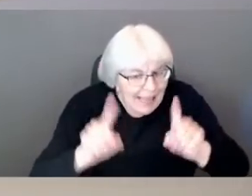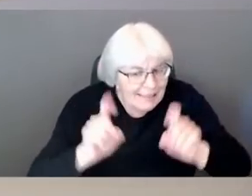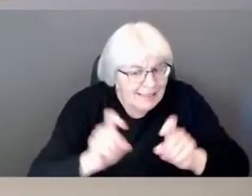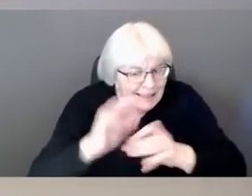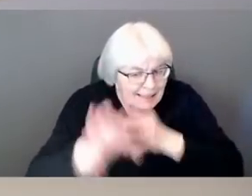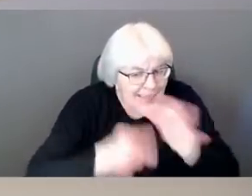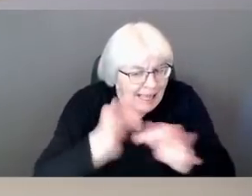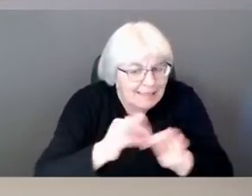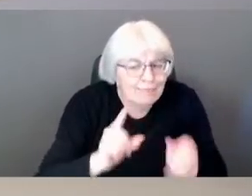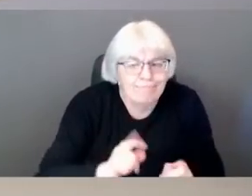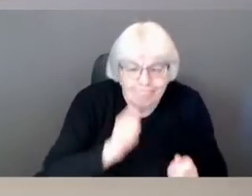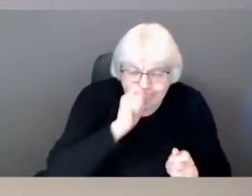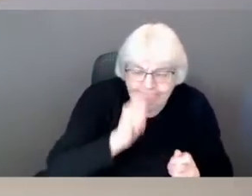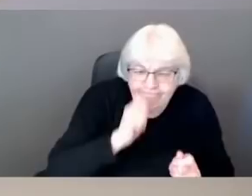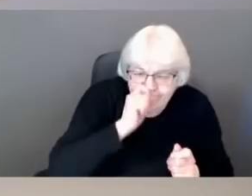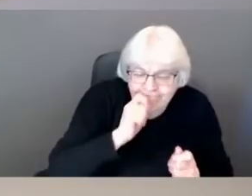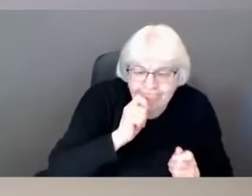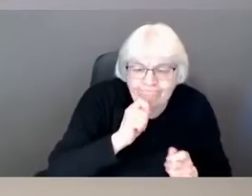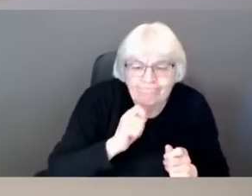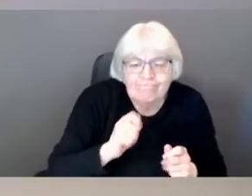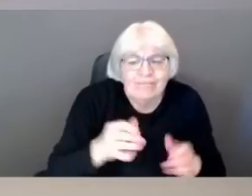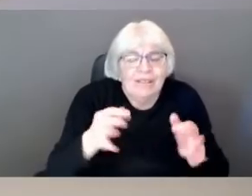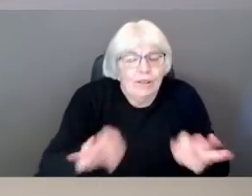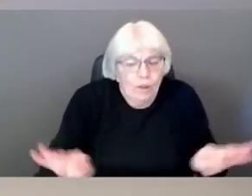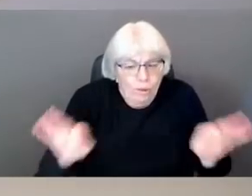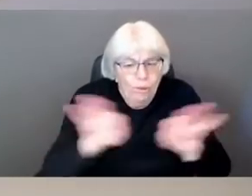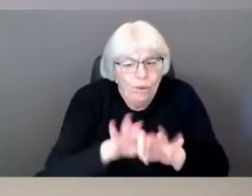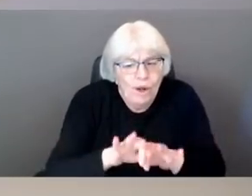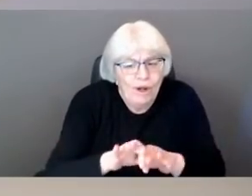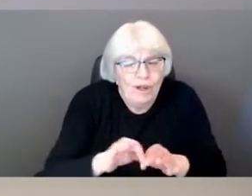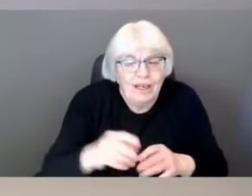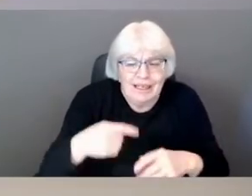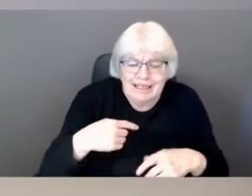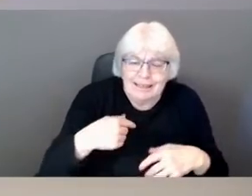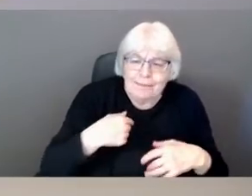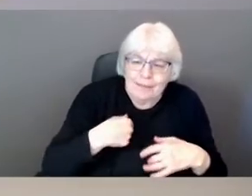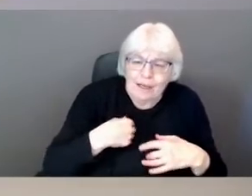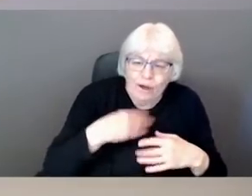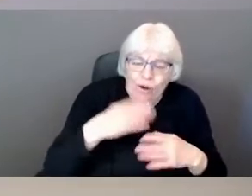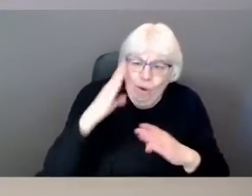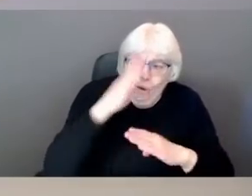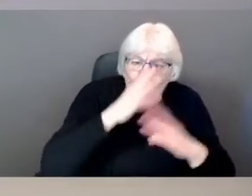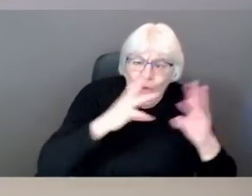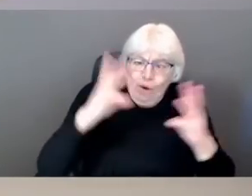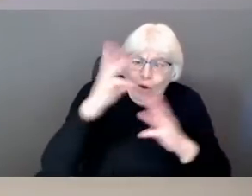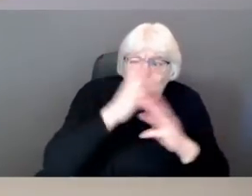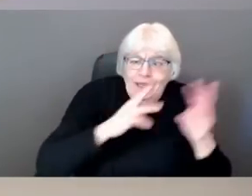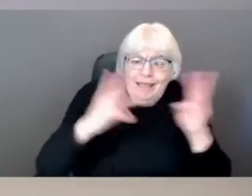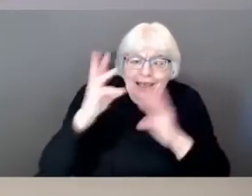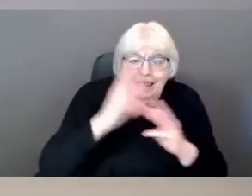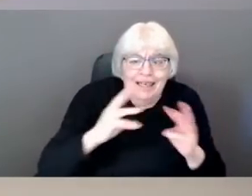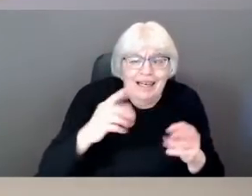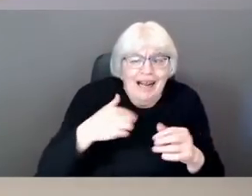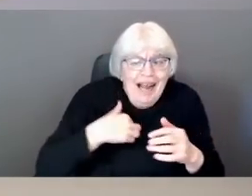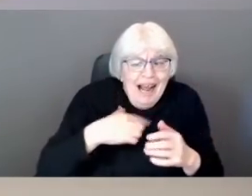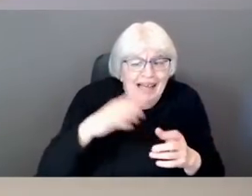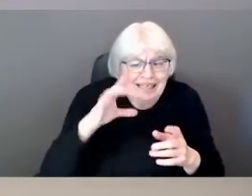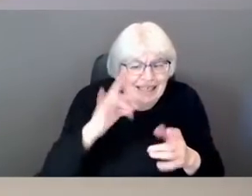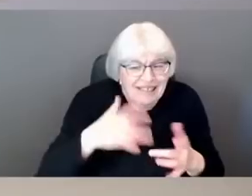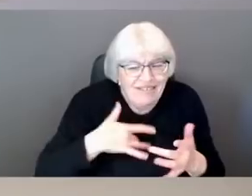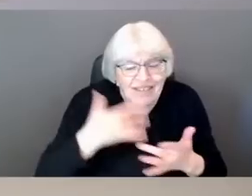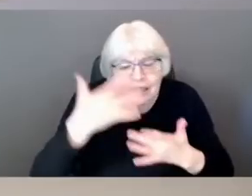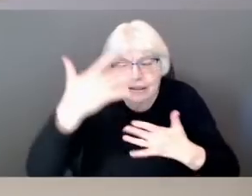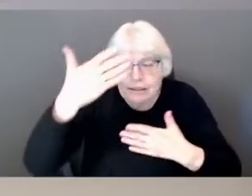because I'm worried that there may have been those who may have had symptoms in that area